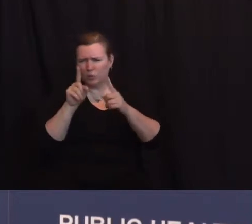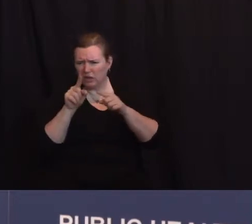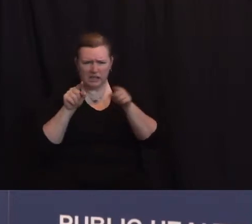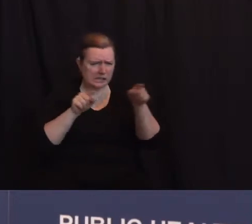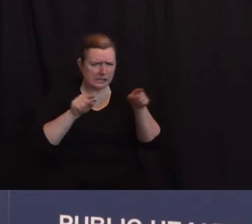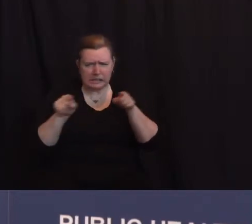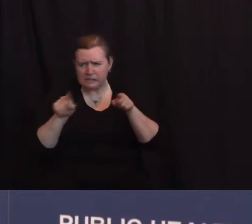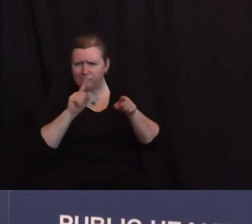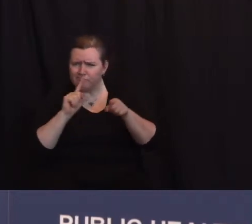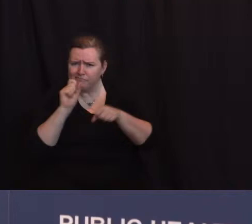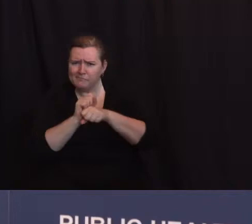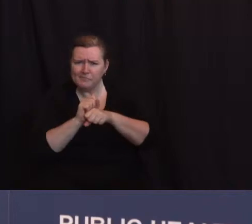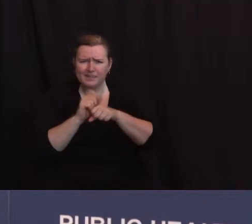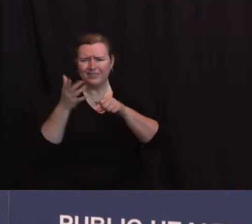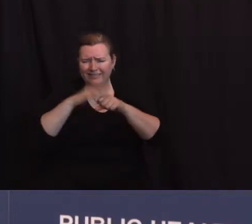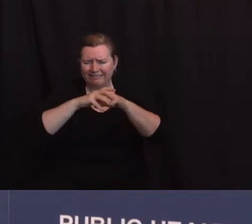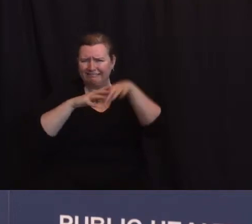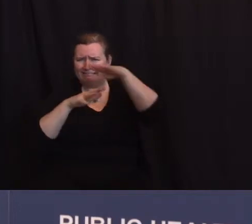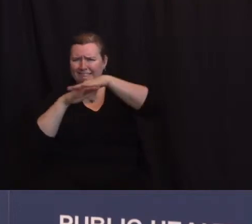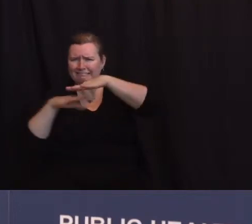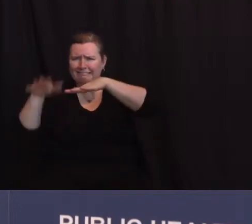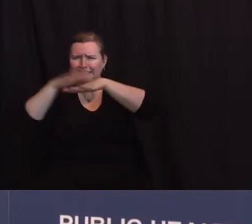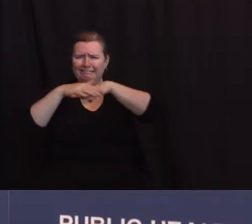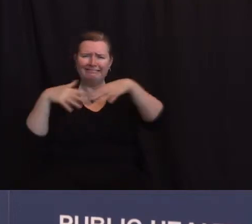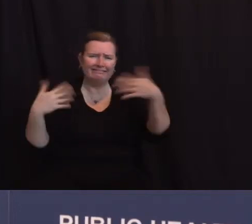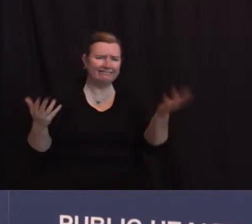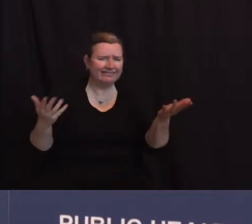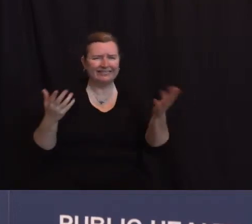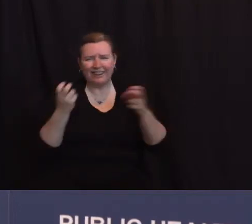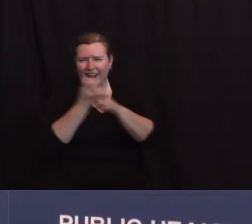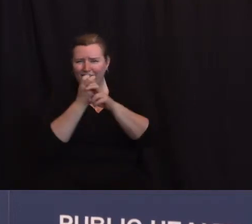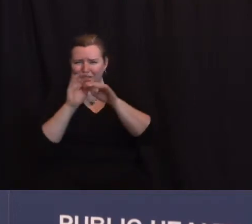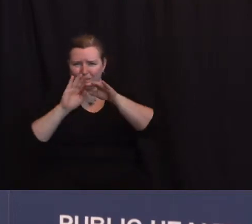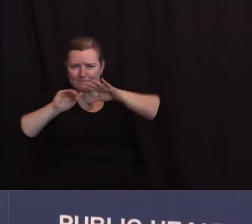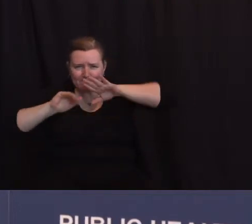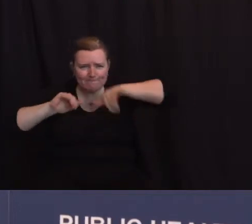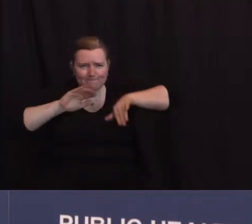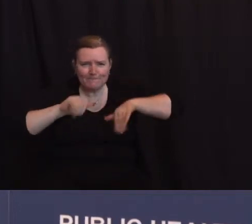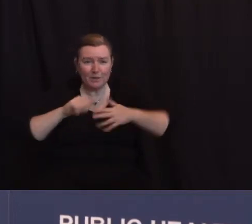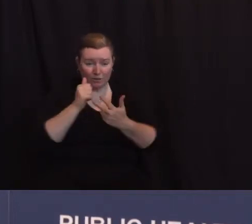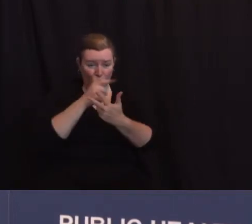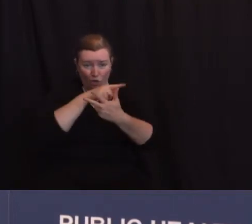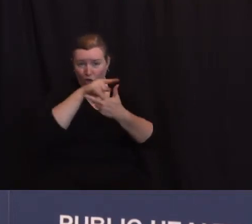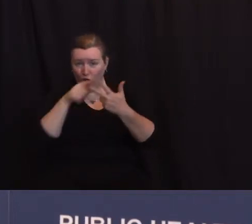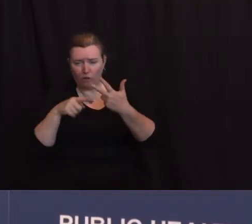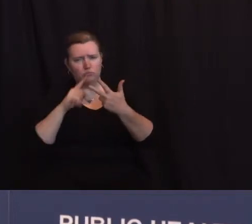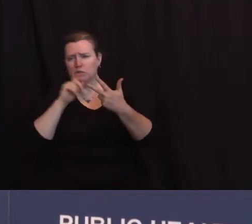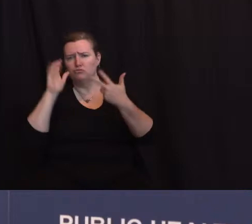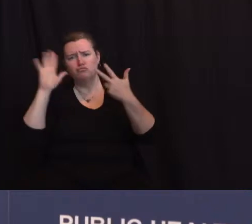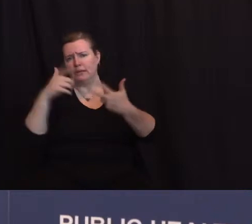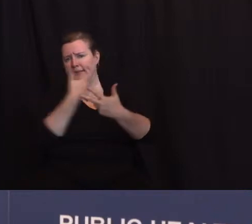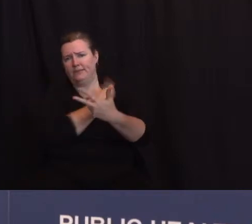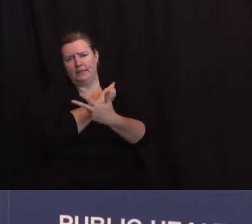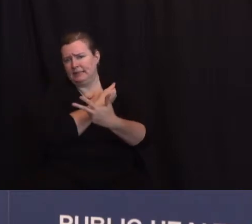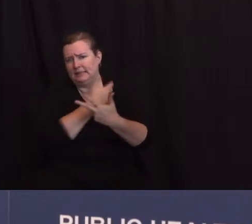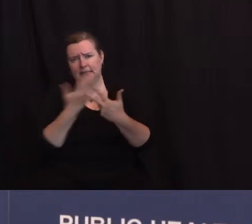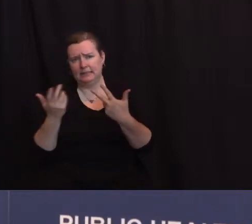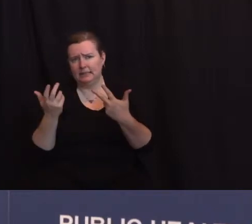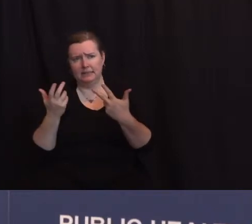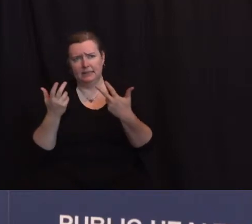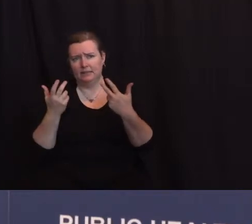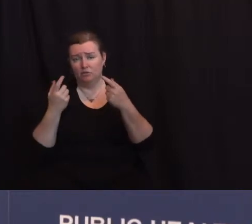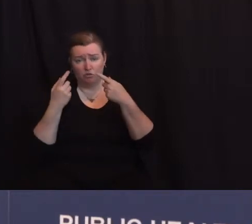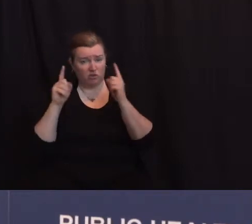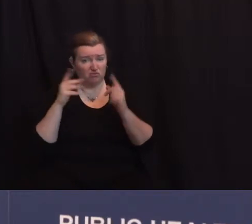that one vaccine might be better than the other, and the truth is they're all great. I mean, the numbers are so low that they're all working incredibly